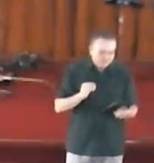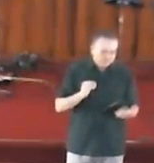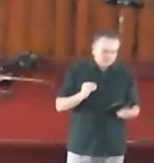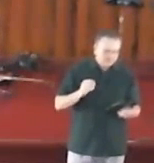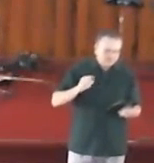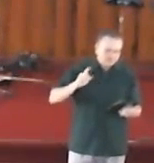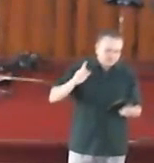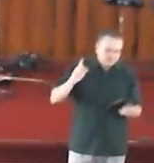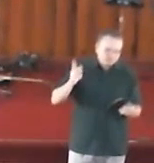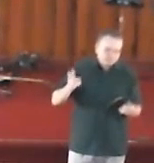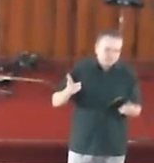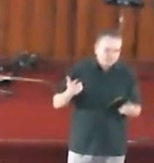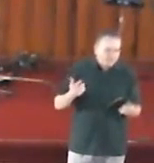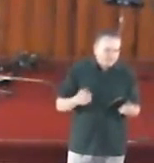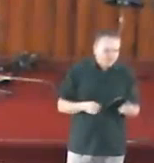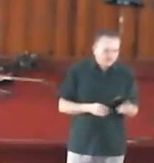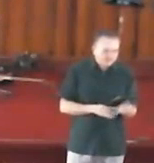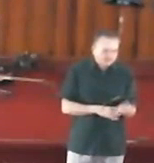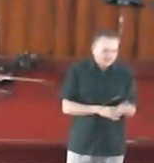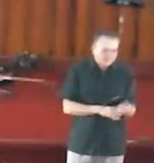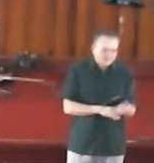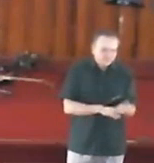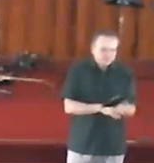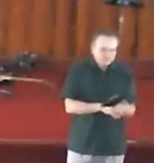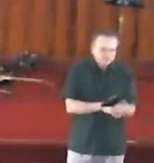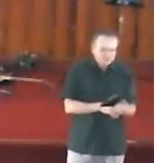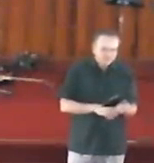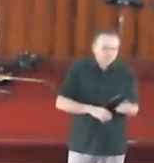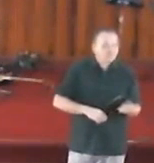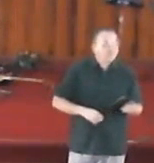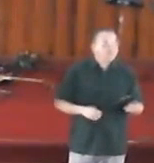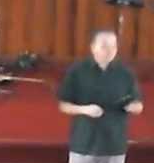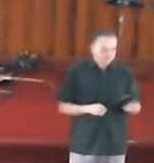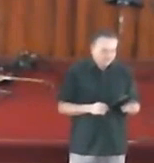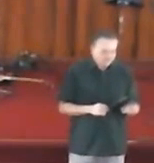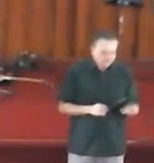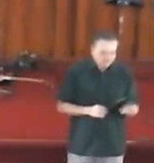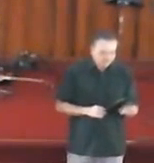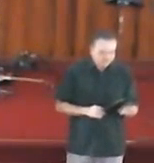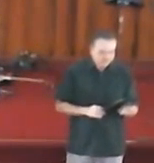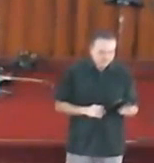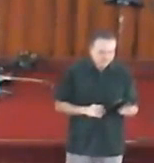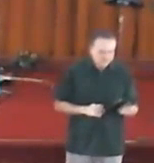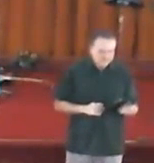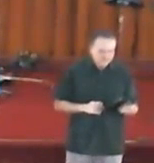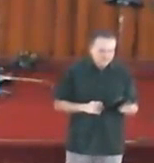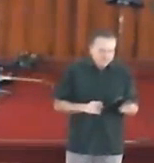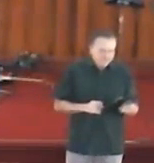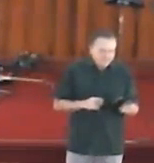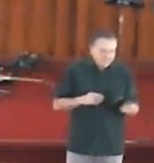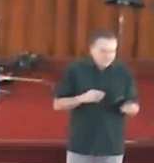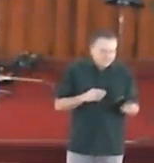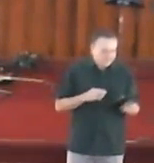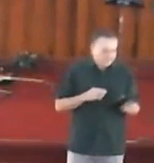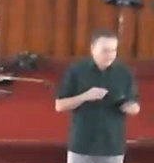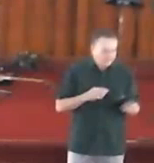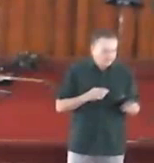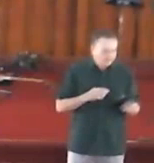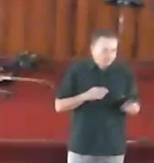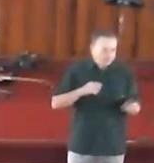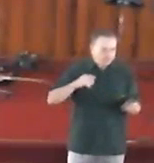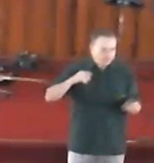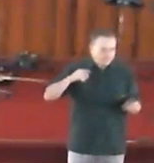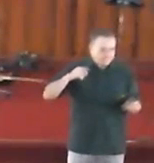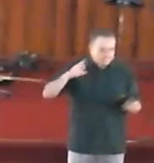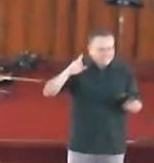les explicó, el bautismo de Juan no era más que un bautismo de arrepentimiento. Él le decía al